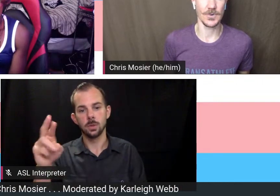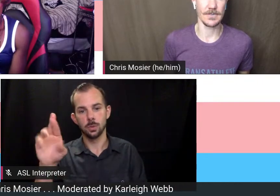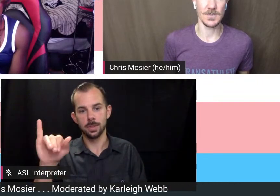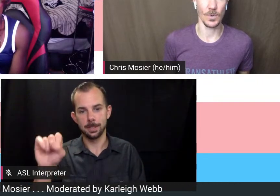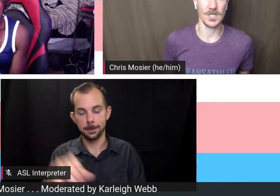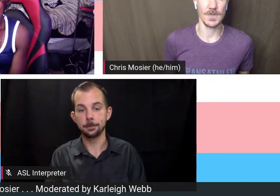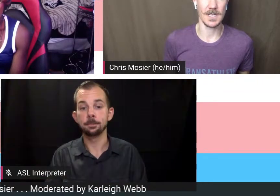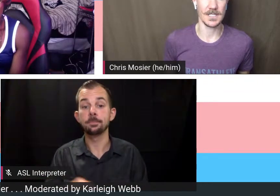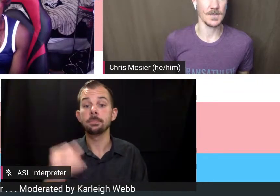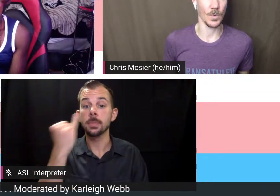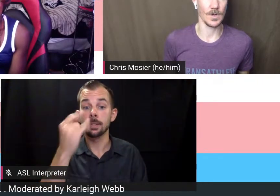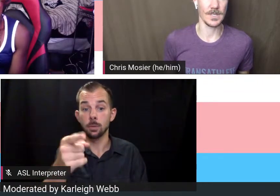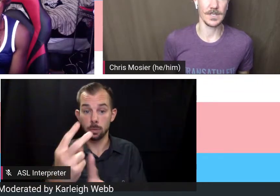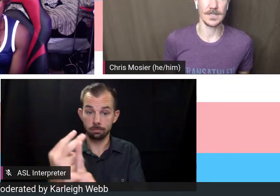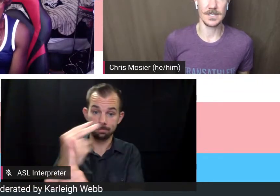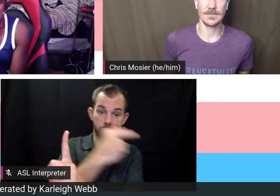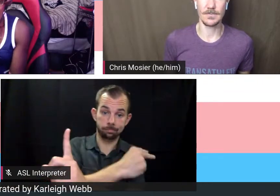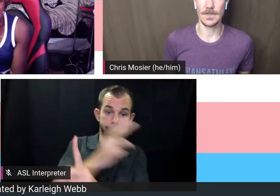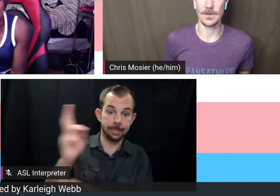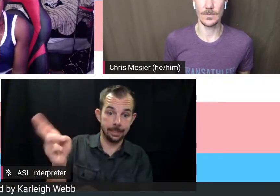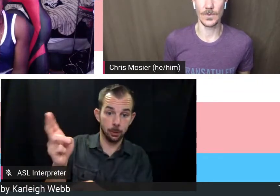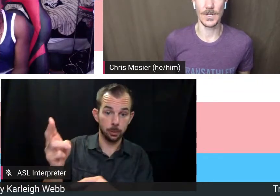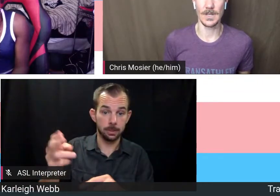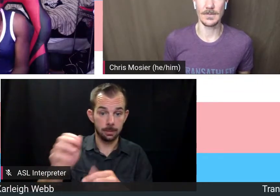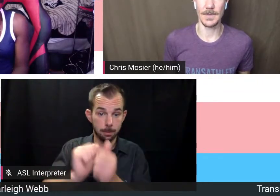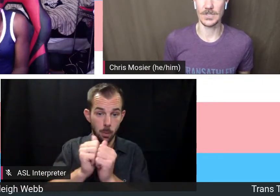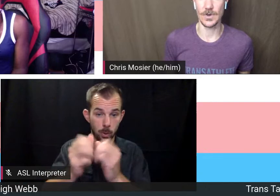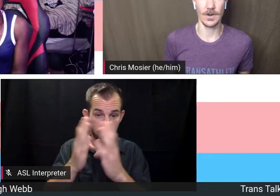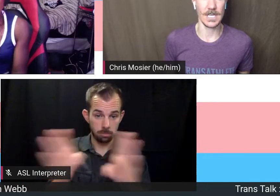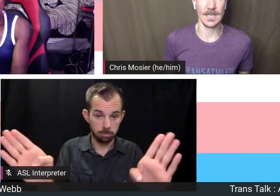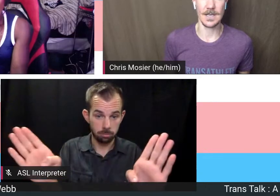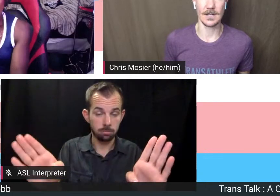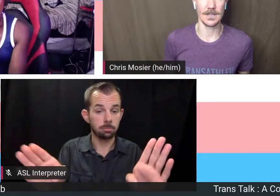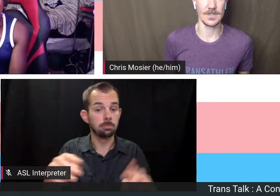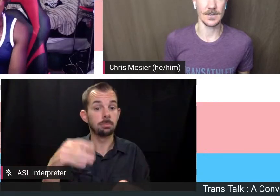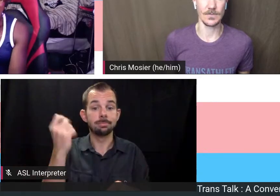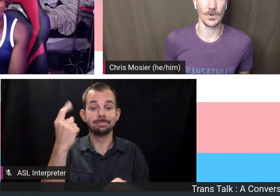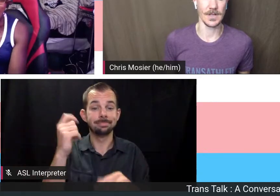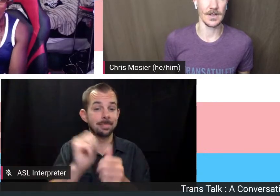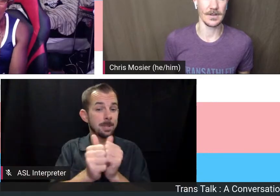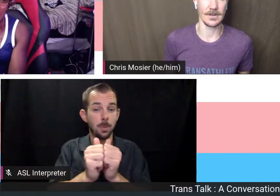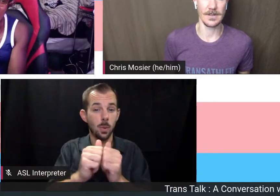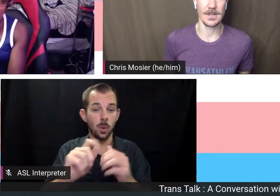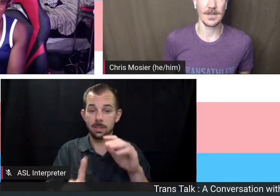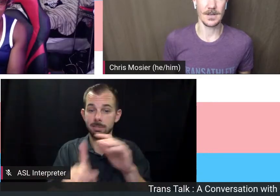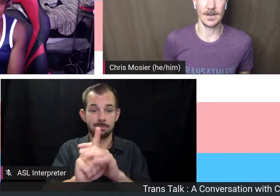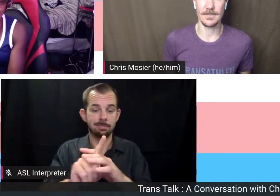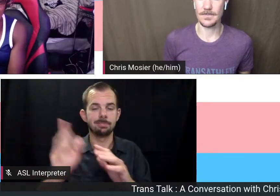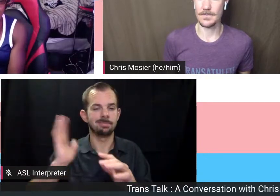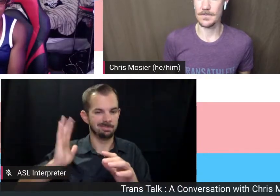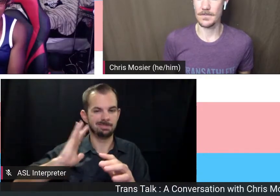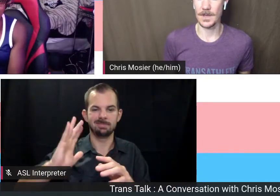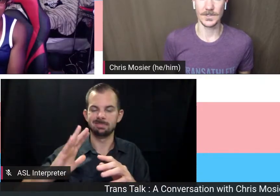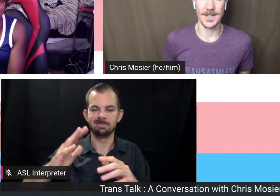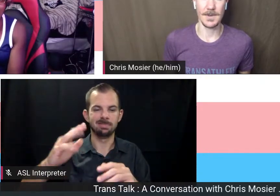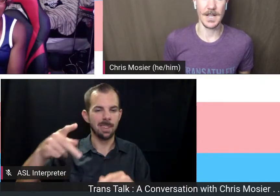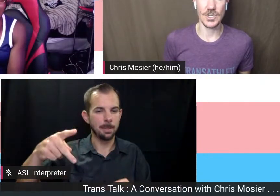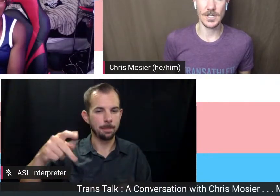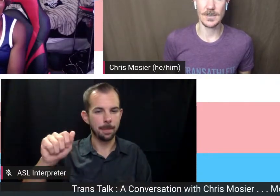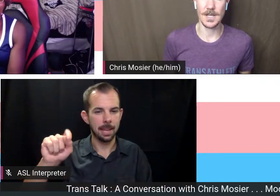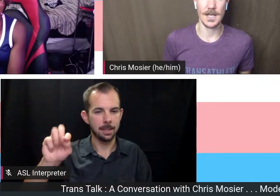the history of sports because sport is, rooted in patriarchy, and it's rooted in